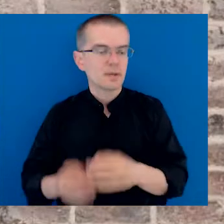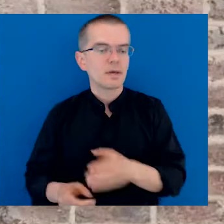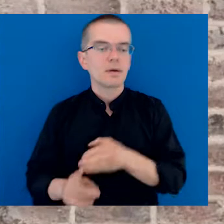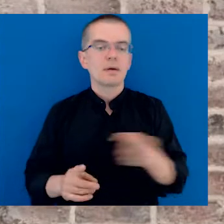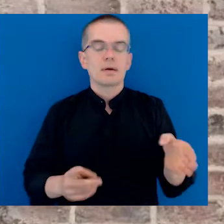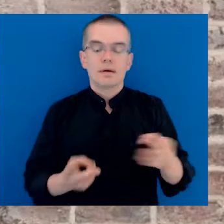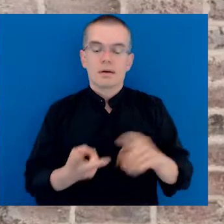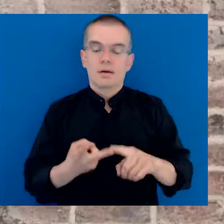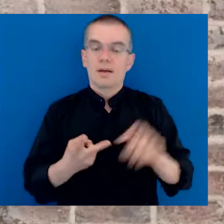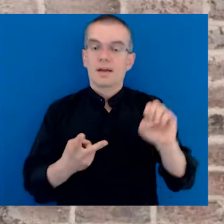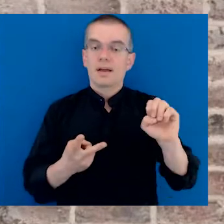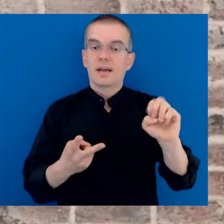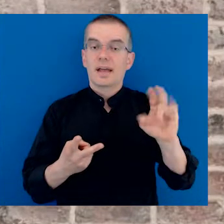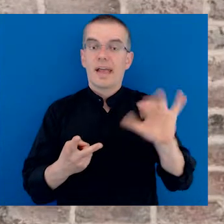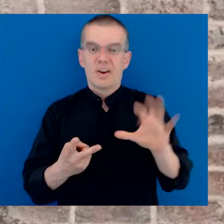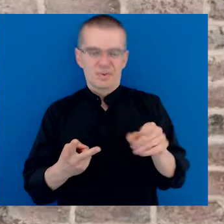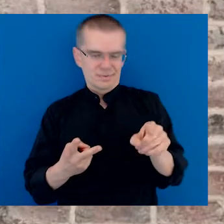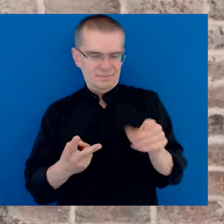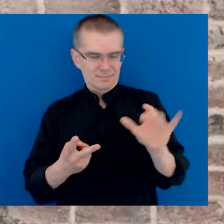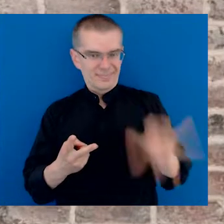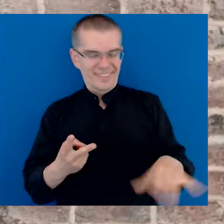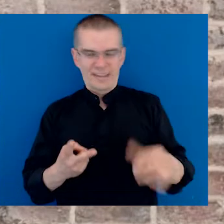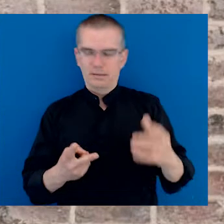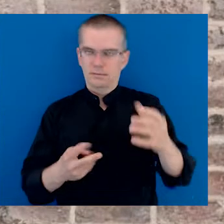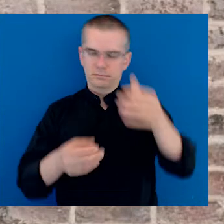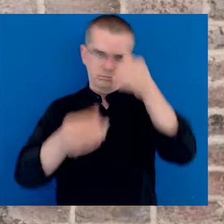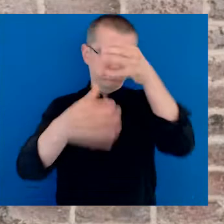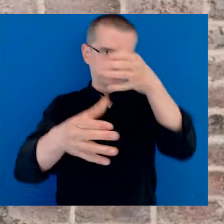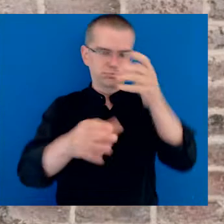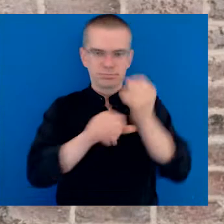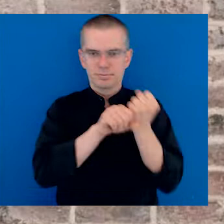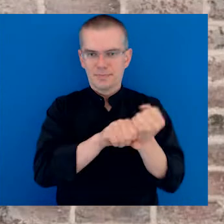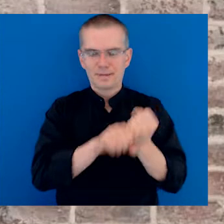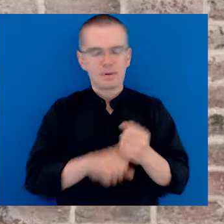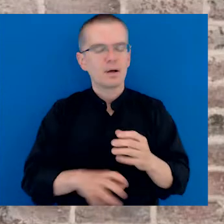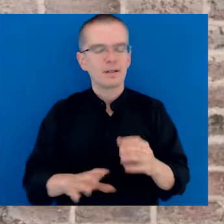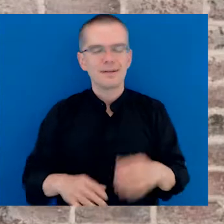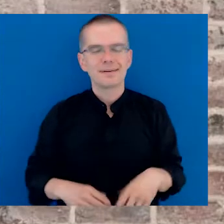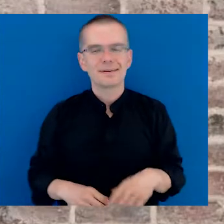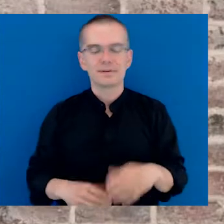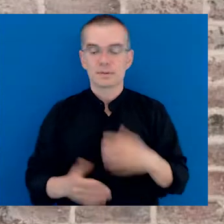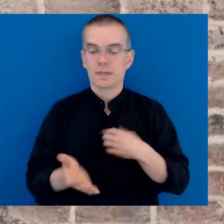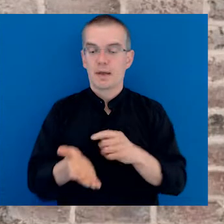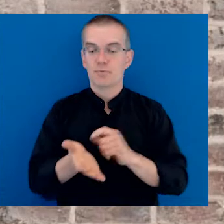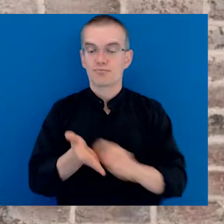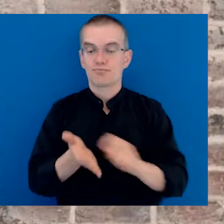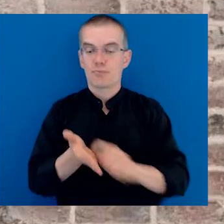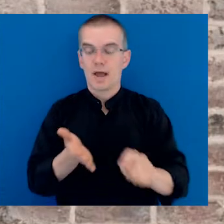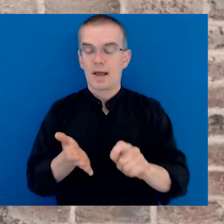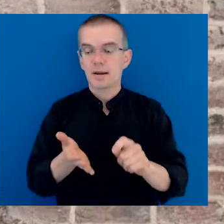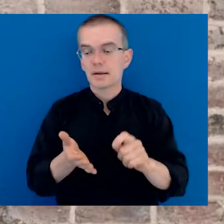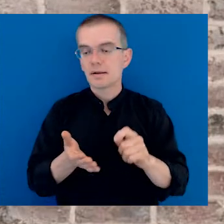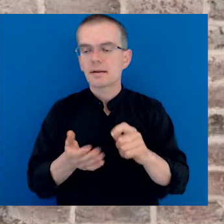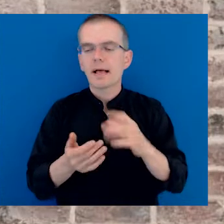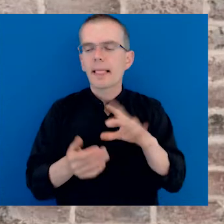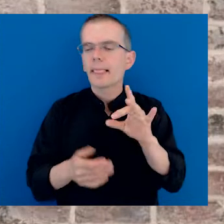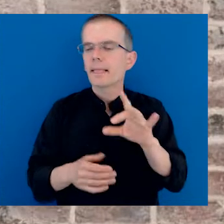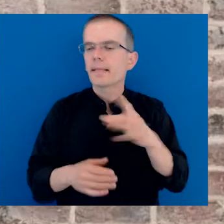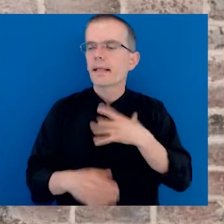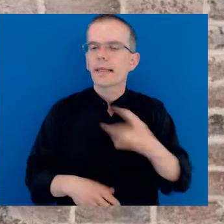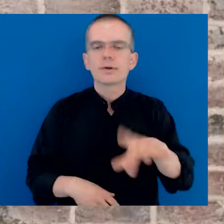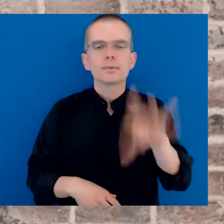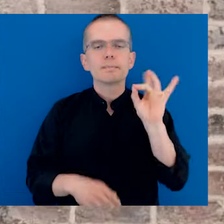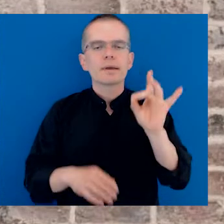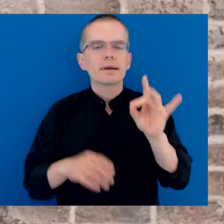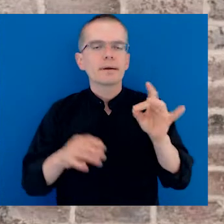baseball. As a matter of fact, one of the things I've dedicated myself to doing is writing about people that most kids don't know about and sharing their